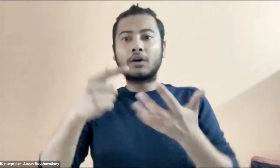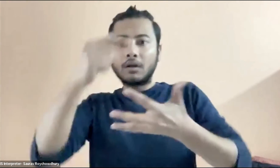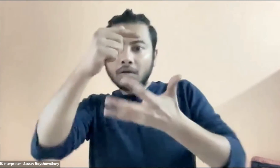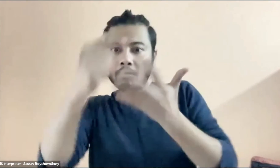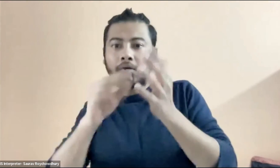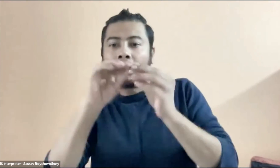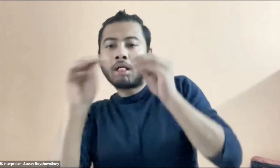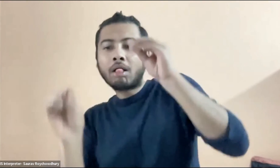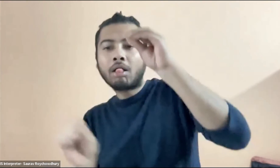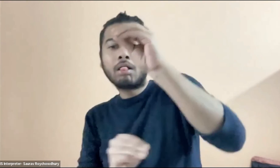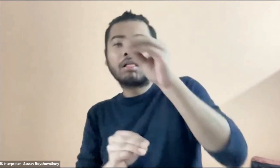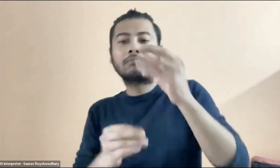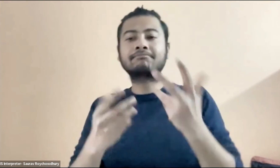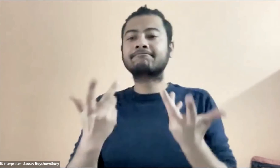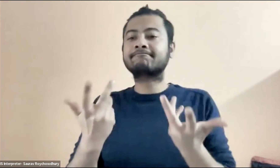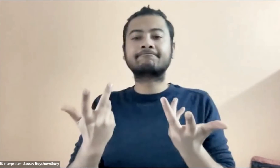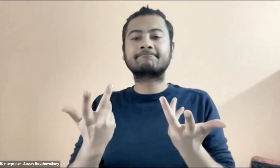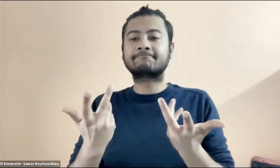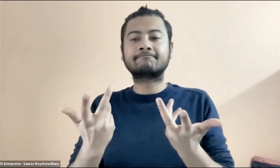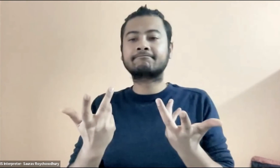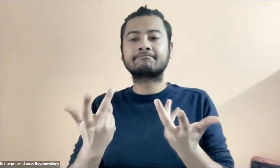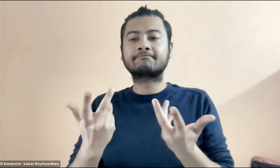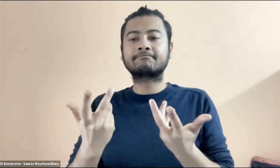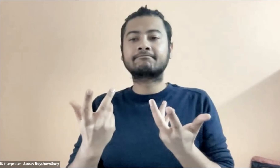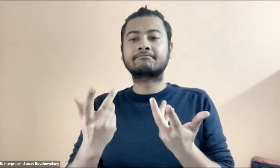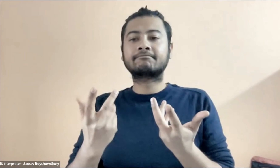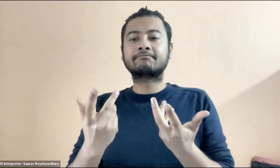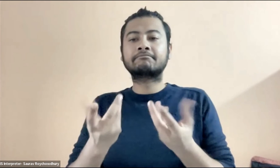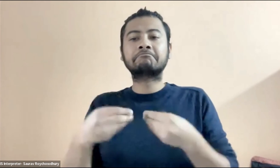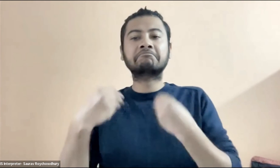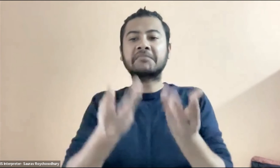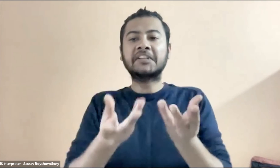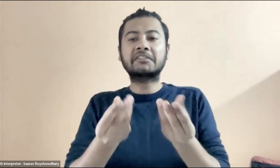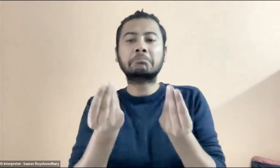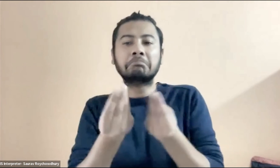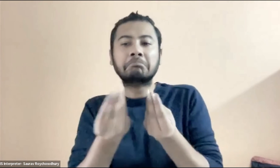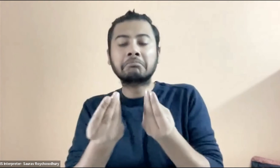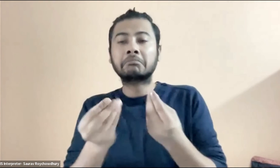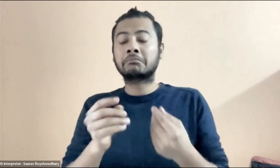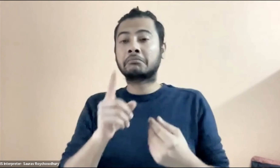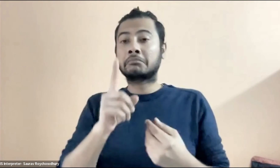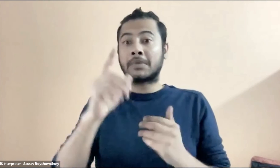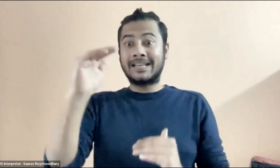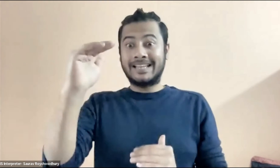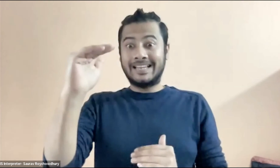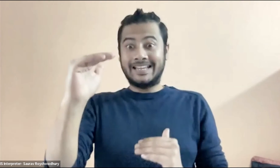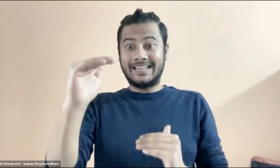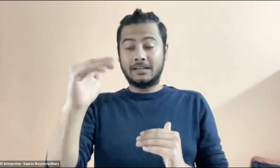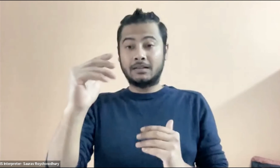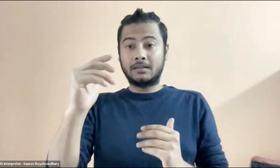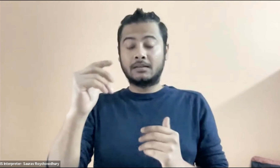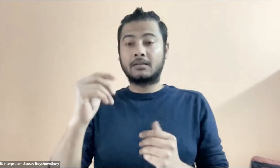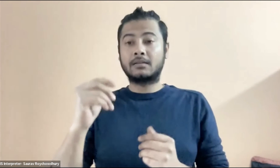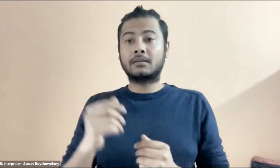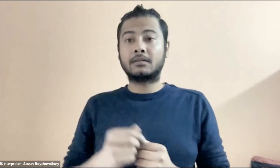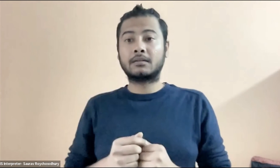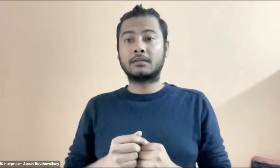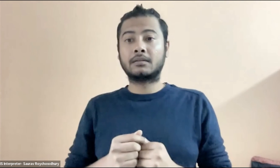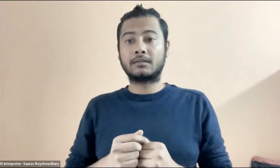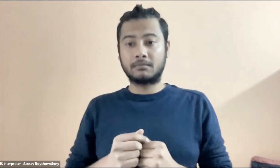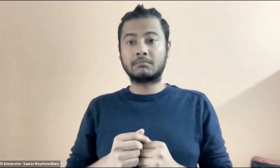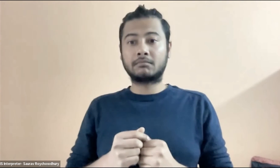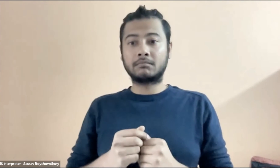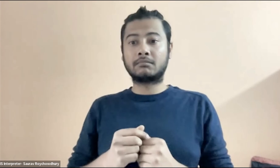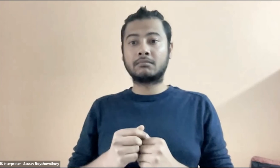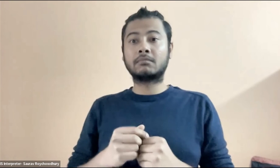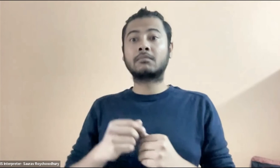some of the points, Abhijit, you brought up was that equity is a dynamic concept. It's what we may consider to be priority